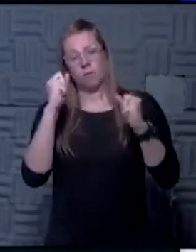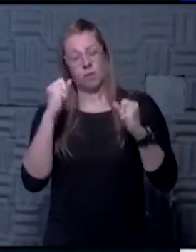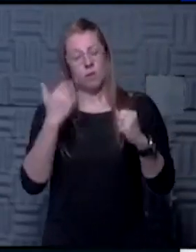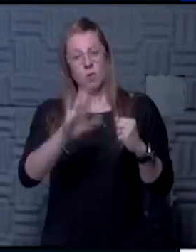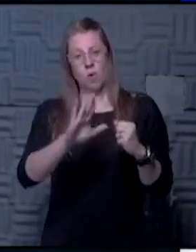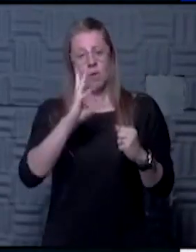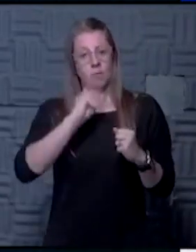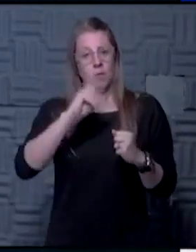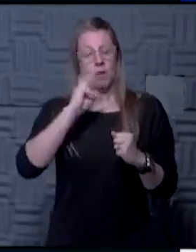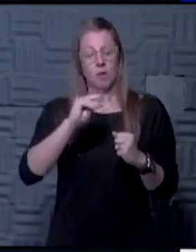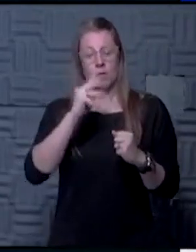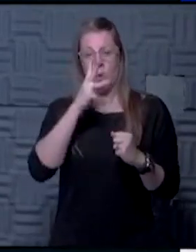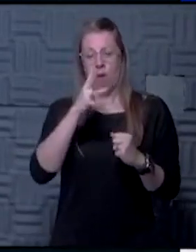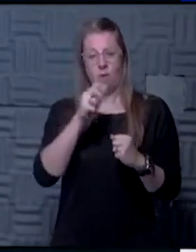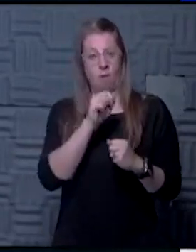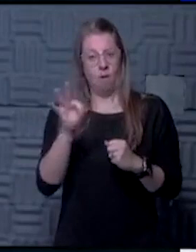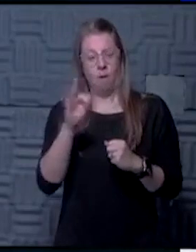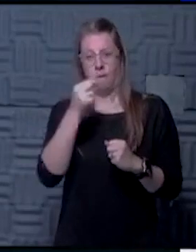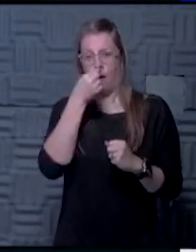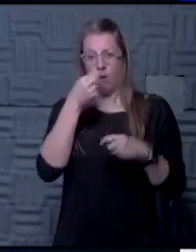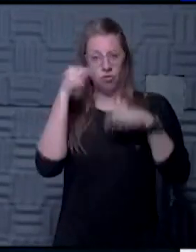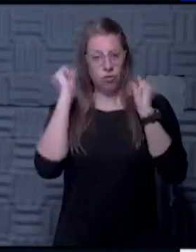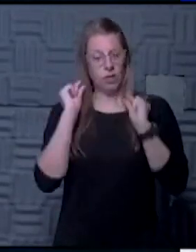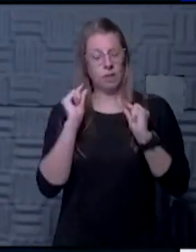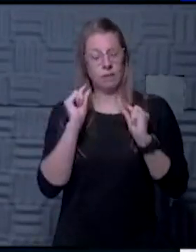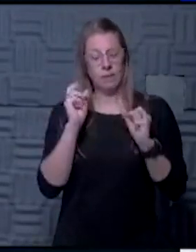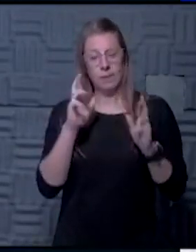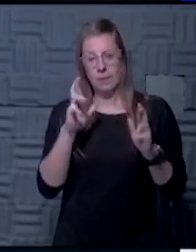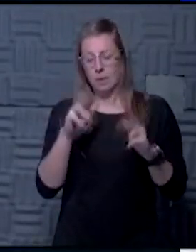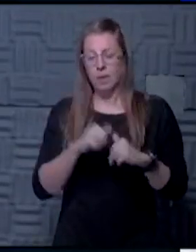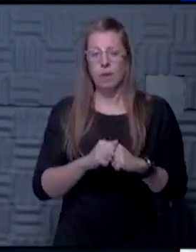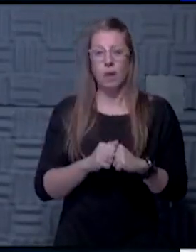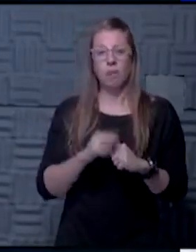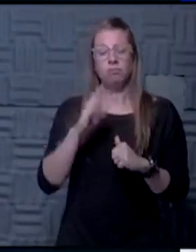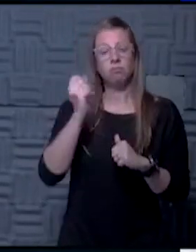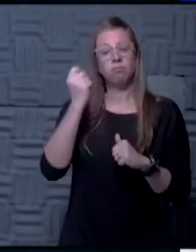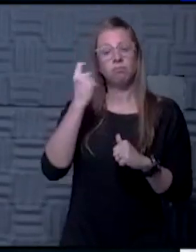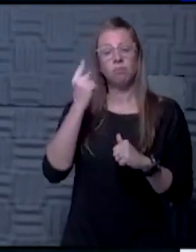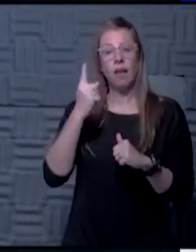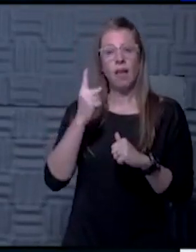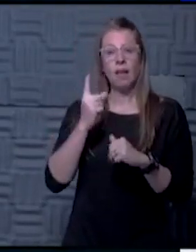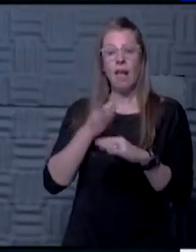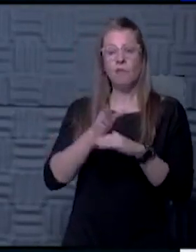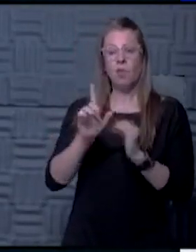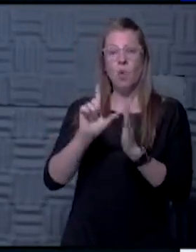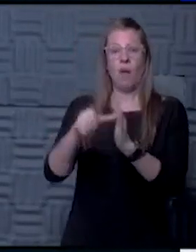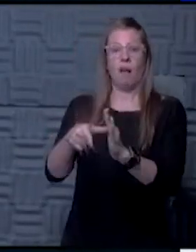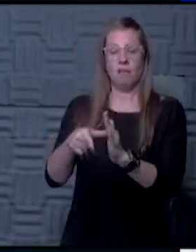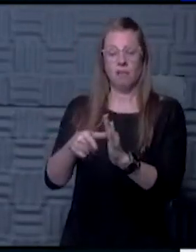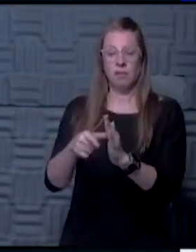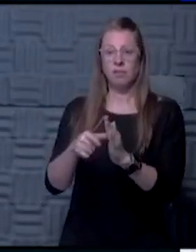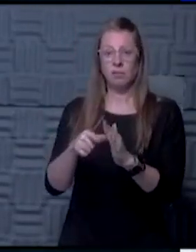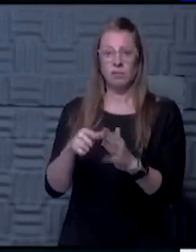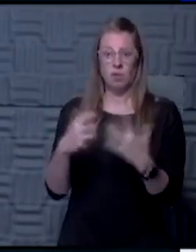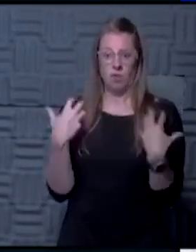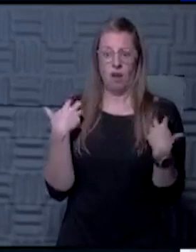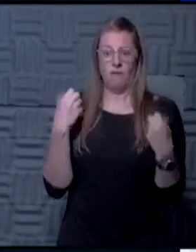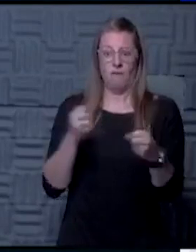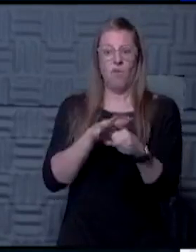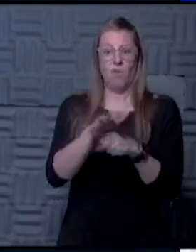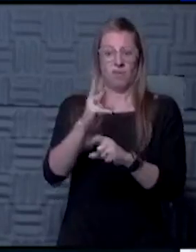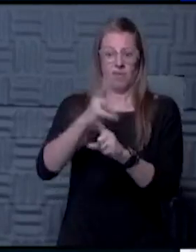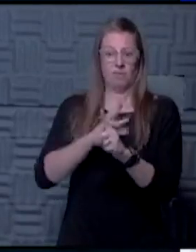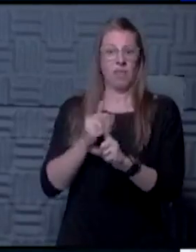bet you're going to get off oxygen, and but that journey, it takes a while after critical illness in the ICU, sometimes 6 months to really, and